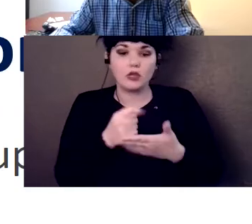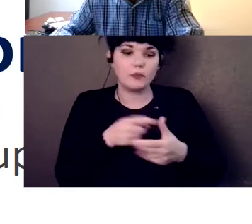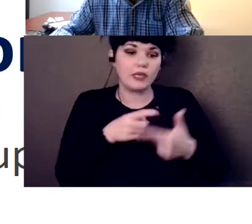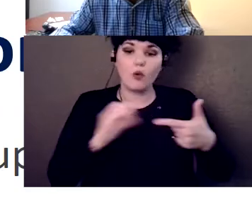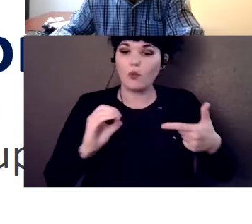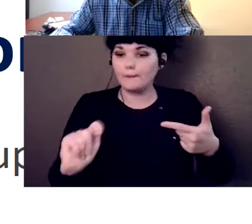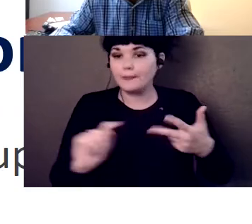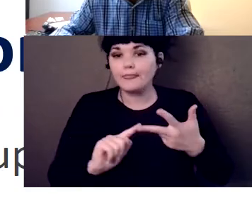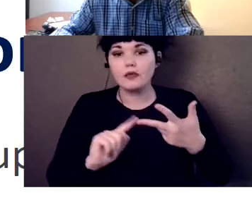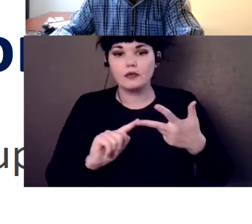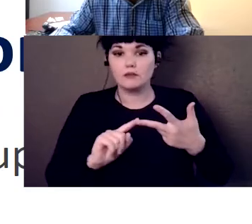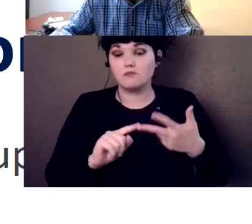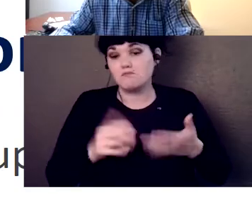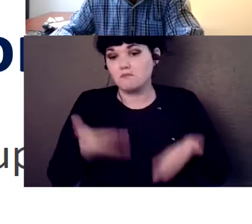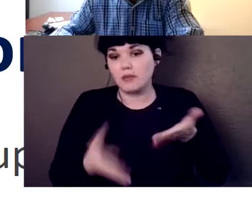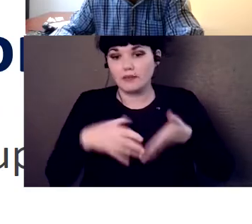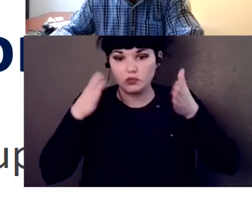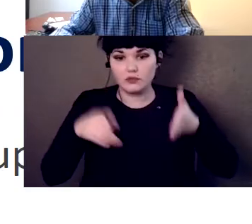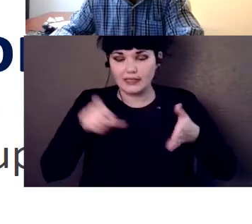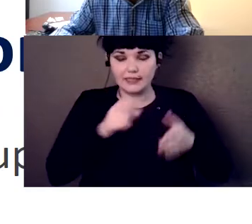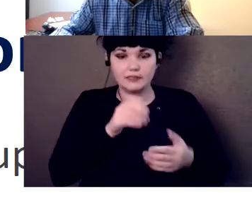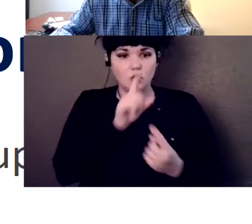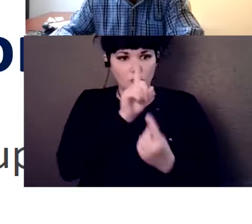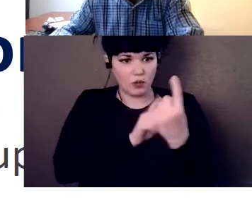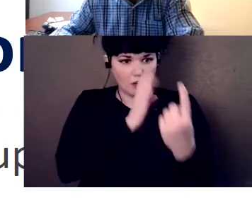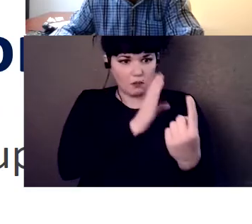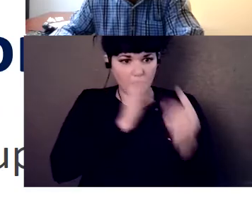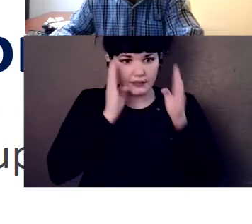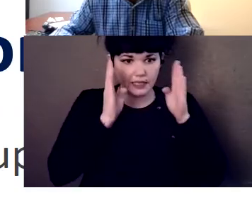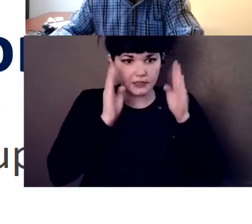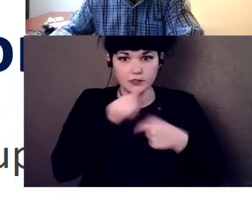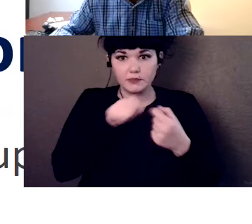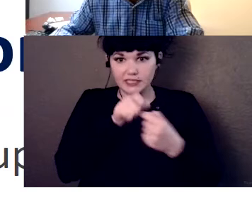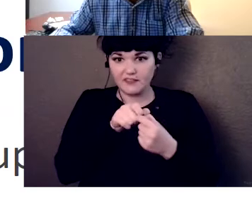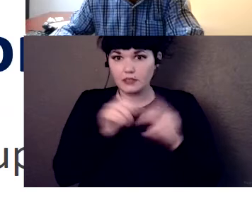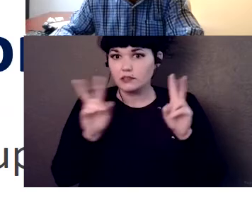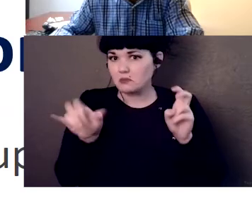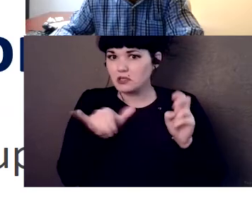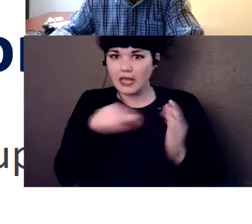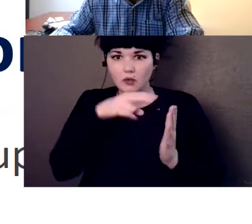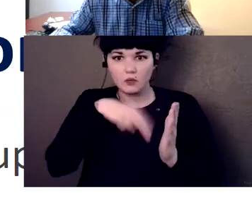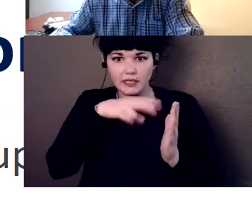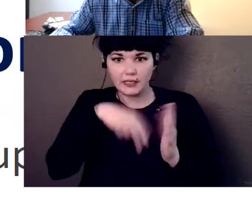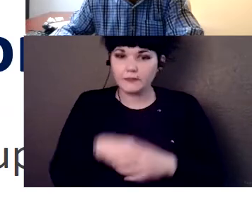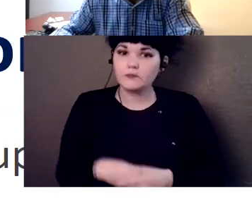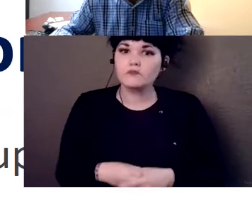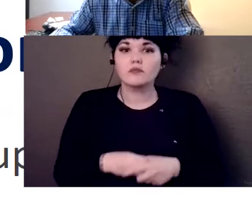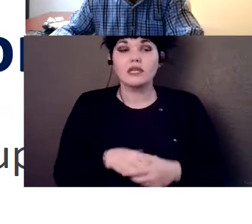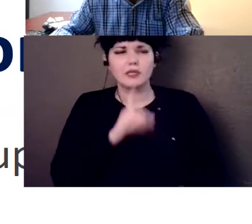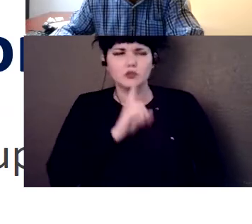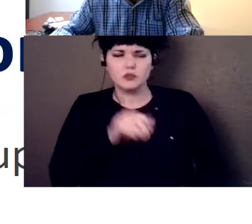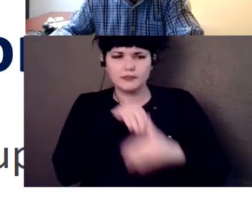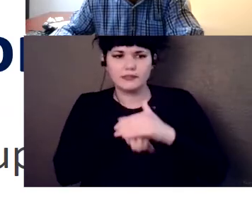or a student that needs individualized attention in a particular subject area, such as reading. Ensuring the accessibility of the student